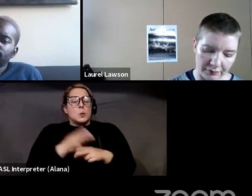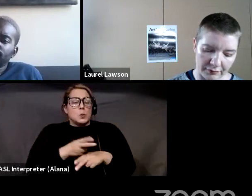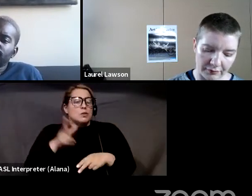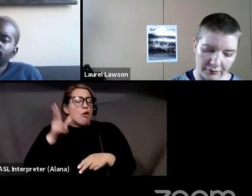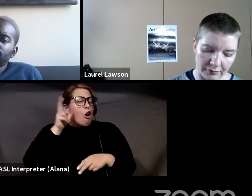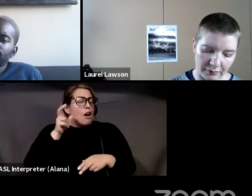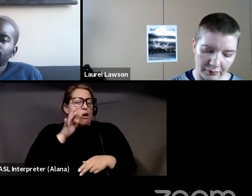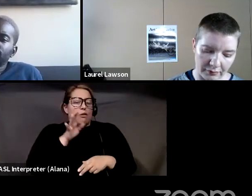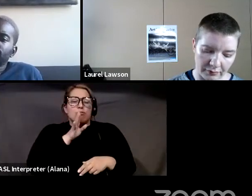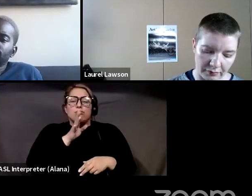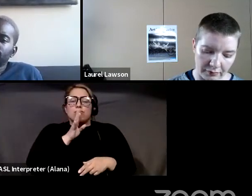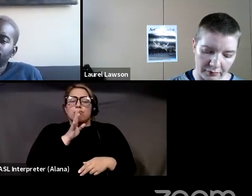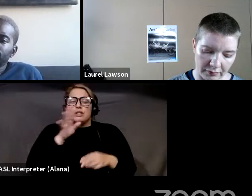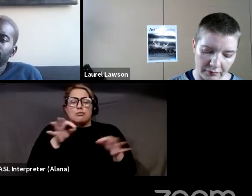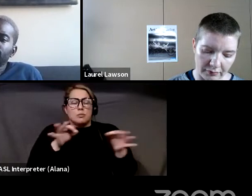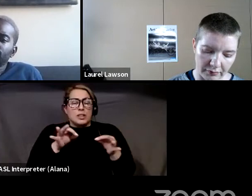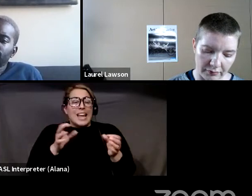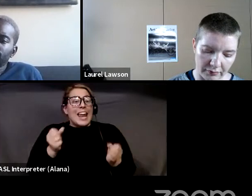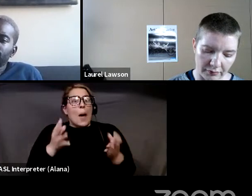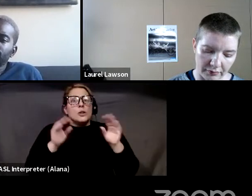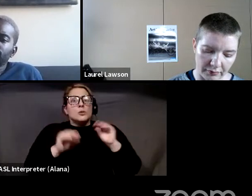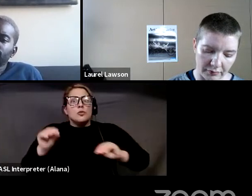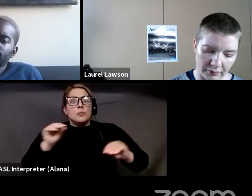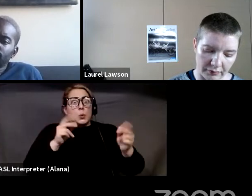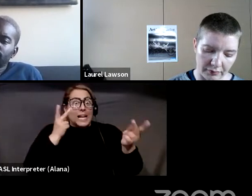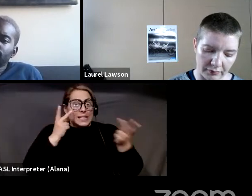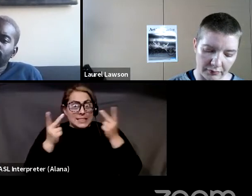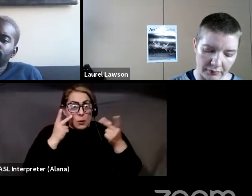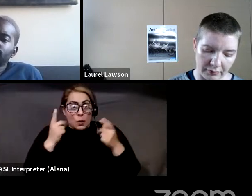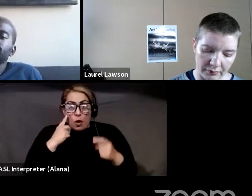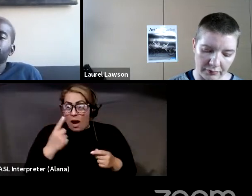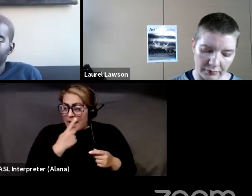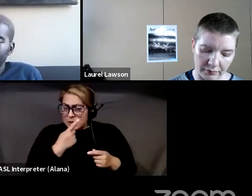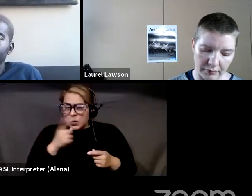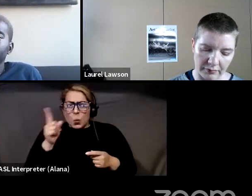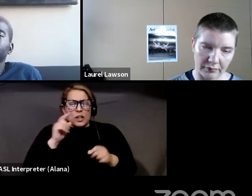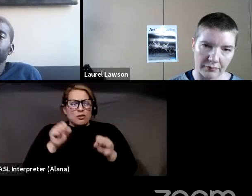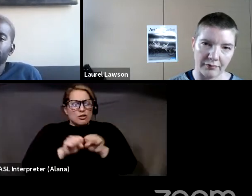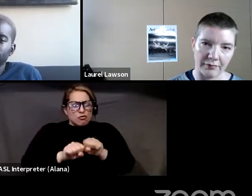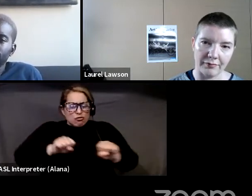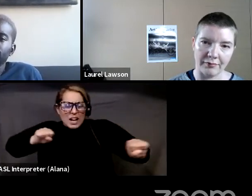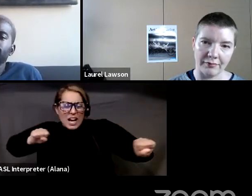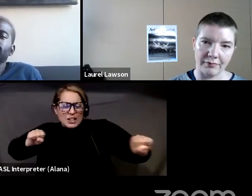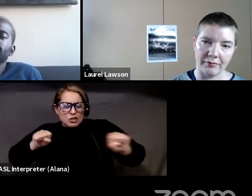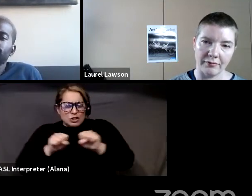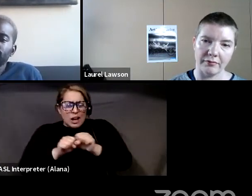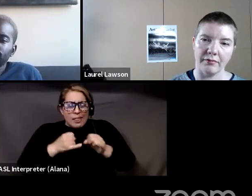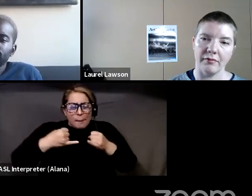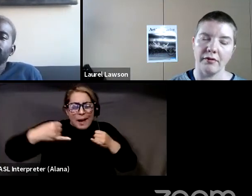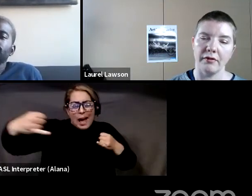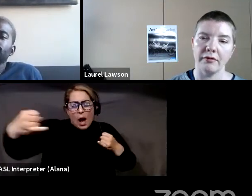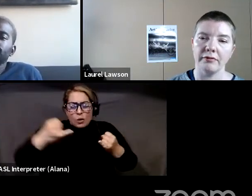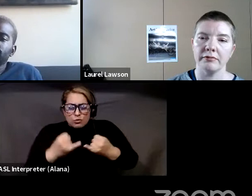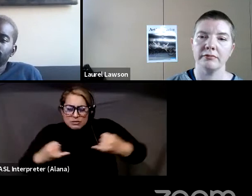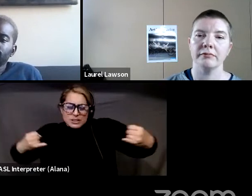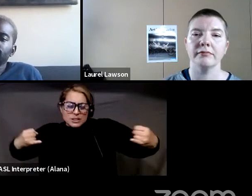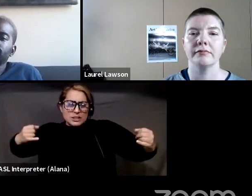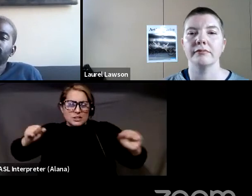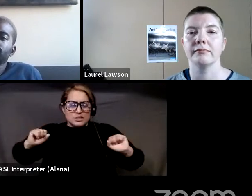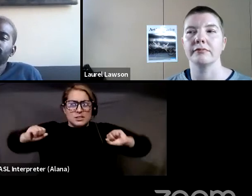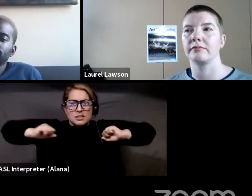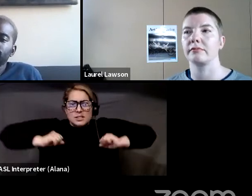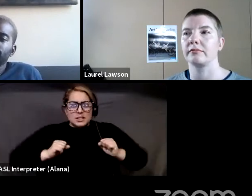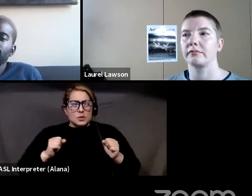with the eyes is called dance. Like, where's the stretch and the boundaries to how far I